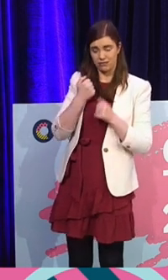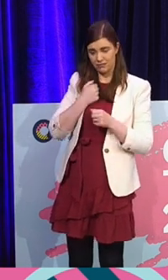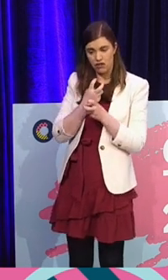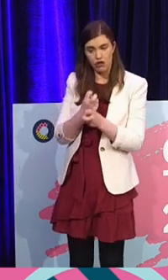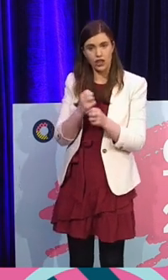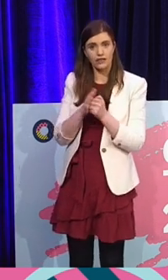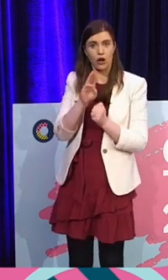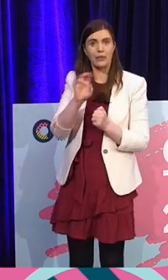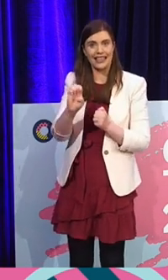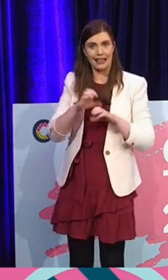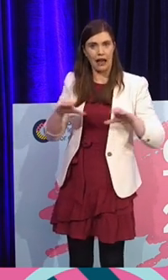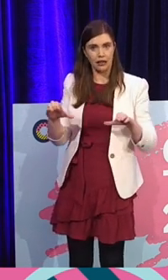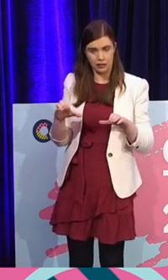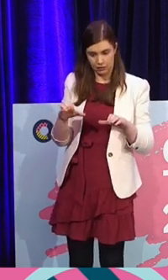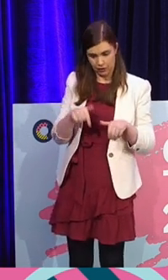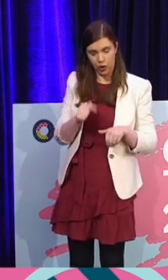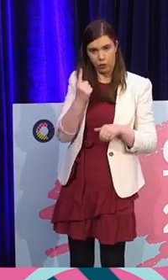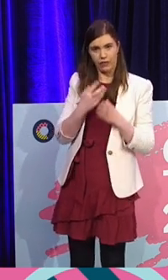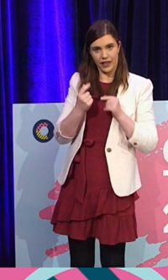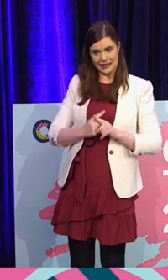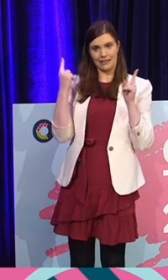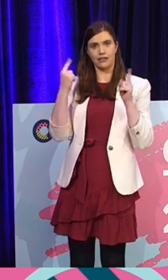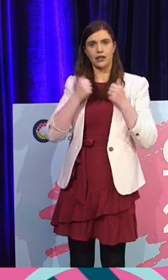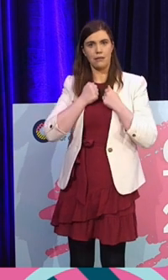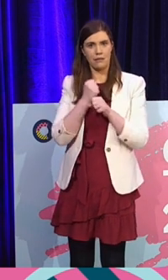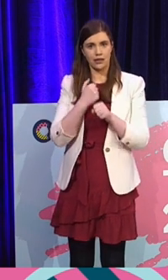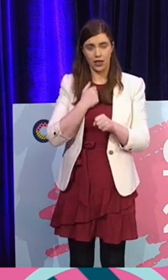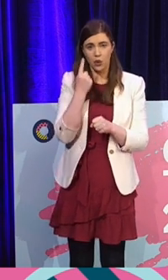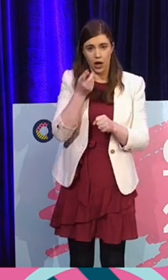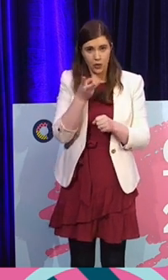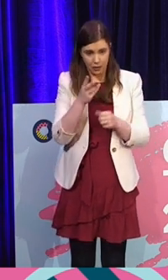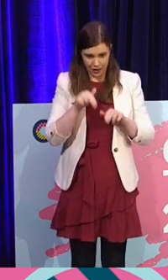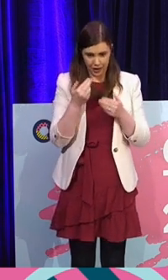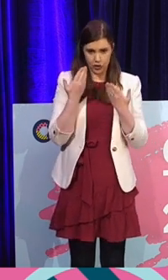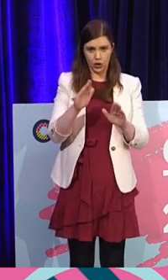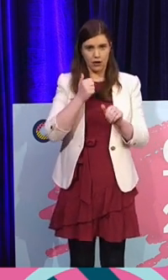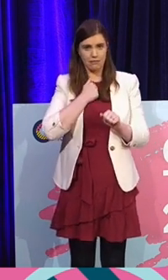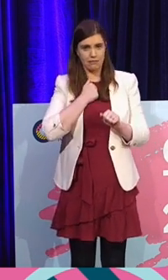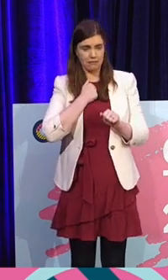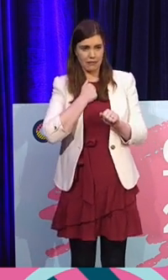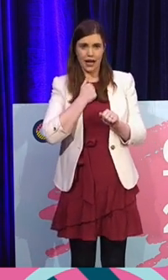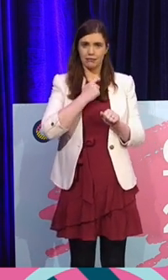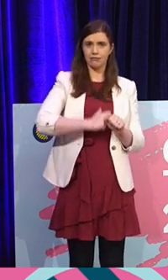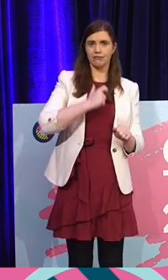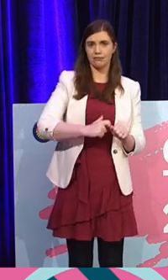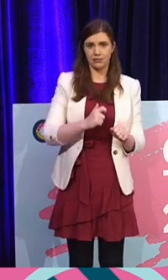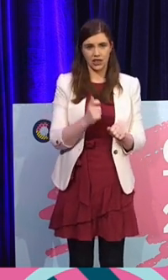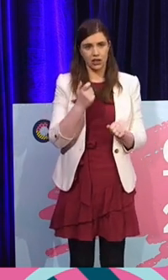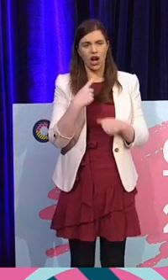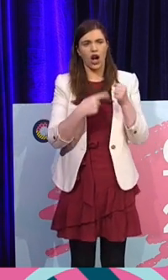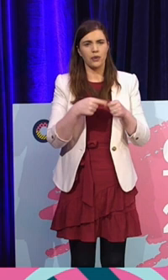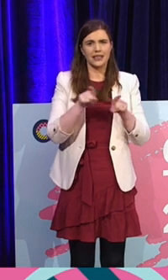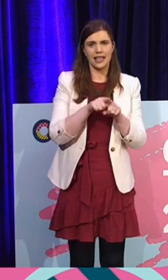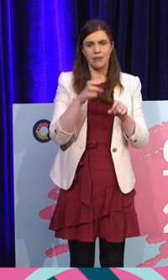PE. The one thing we could express ourselves through, yet we all wore similar ones, with stripes